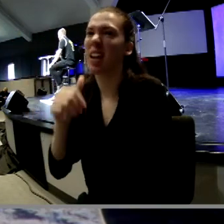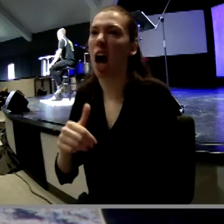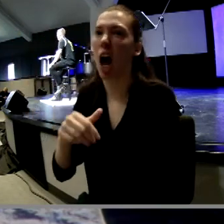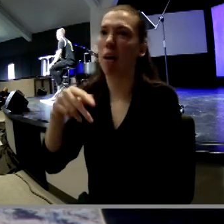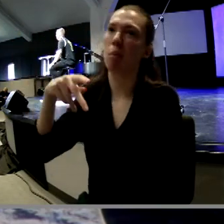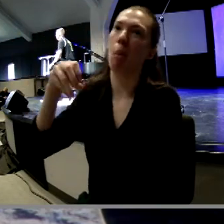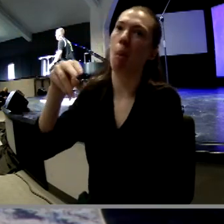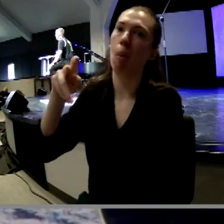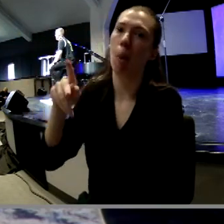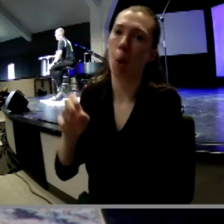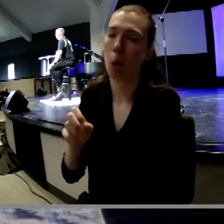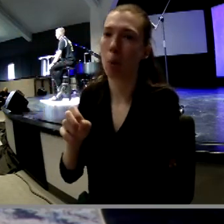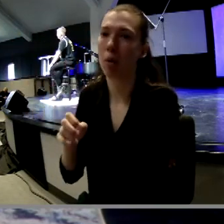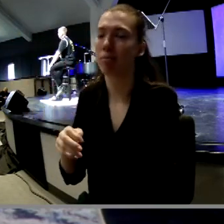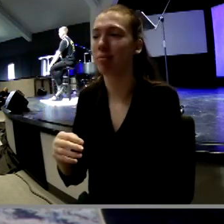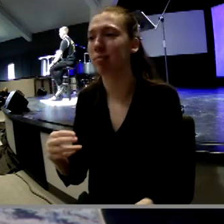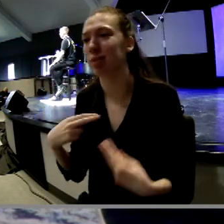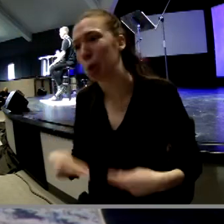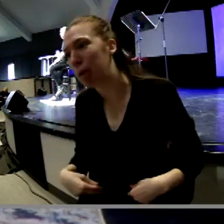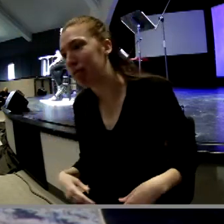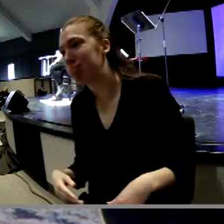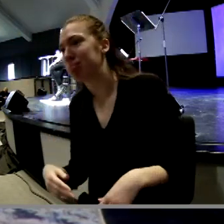Not another pastor online.